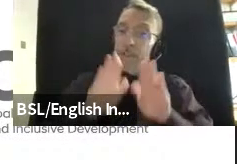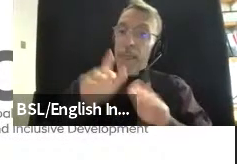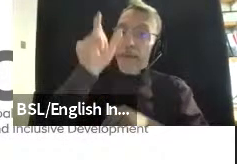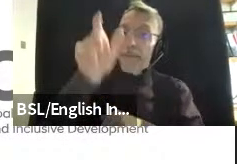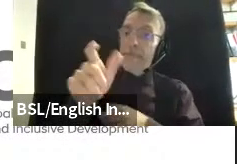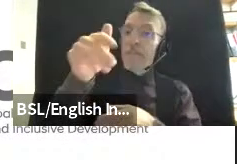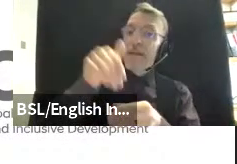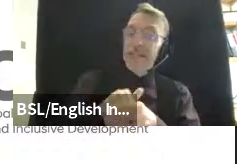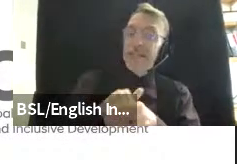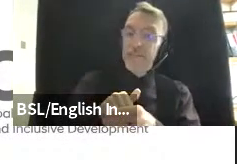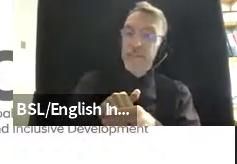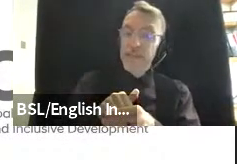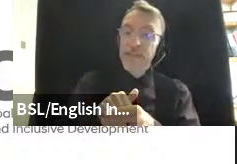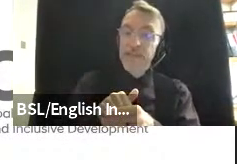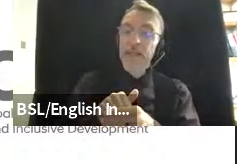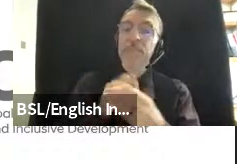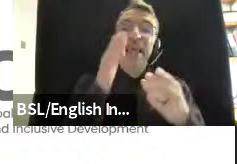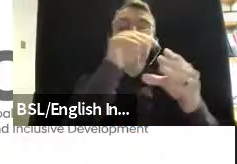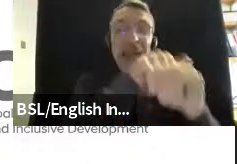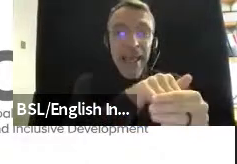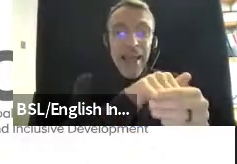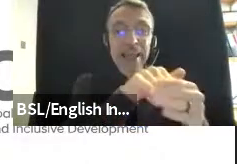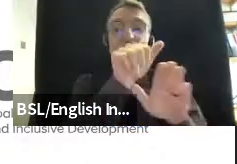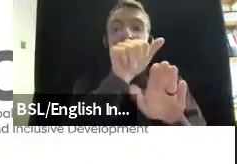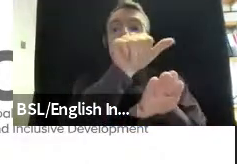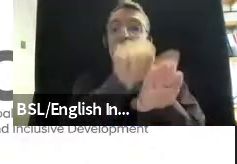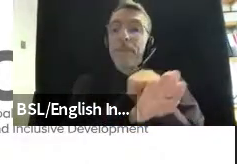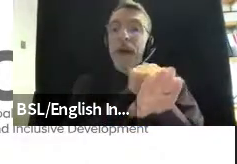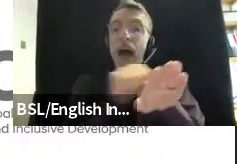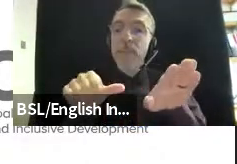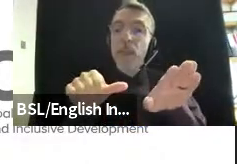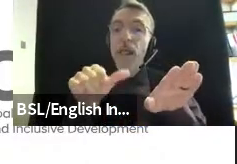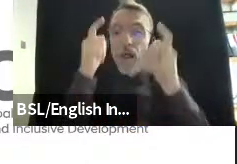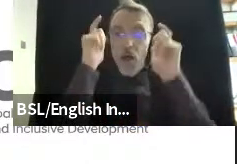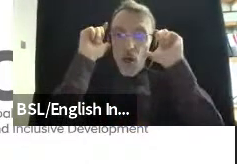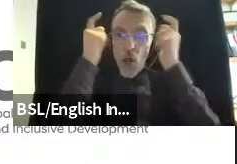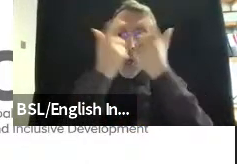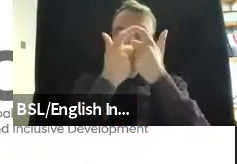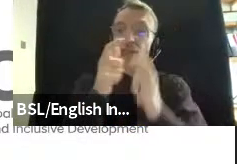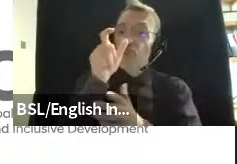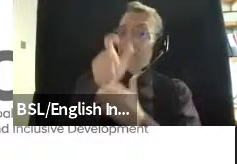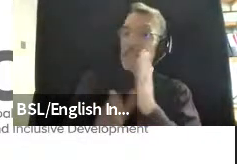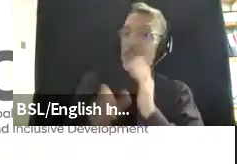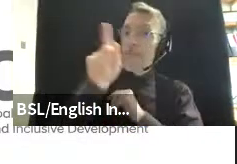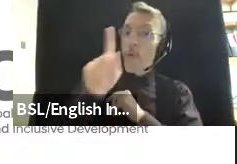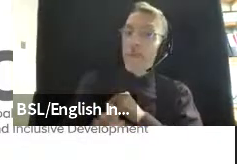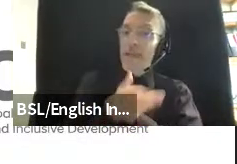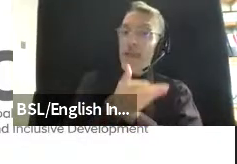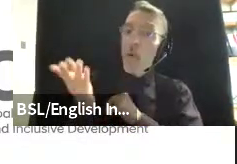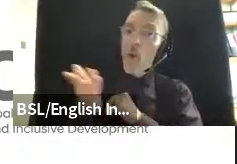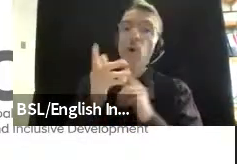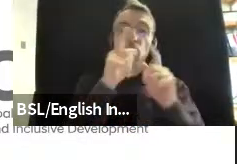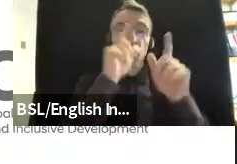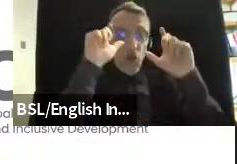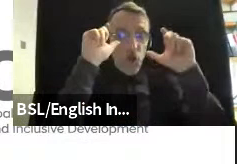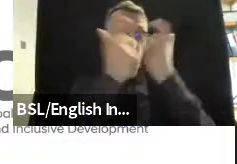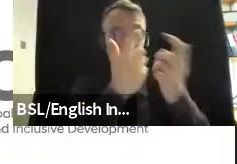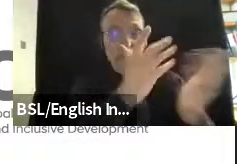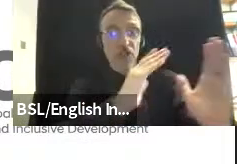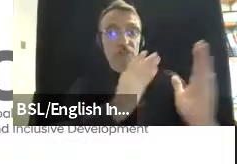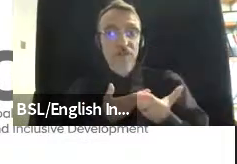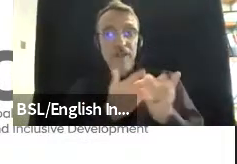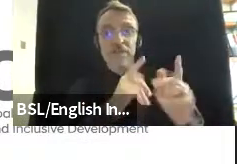who attended a Bible college for people with disabilities, who described how the college provided